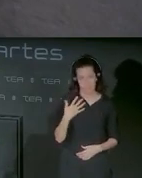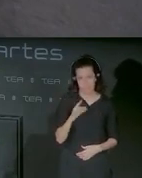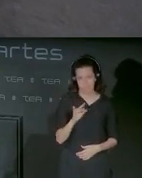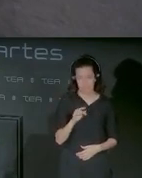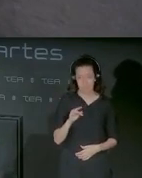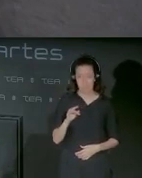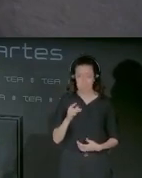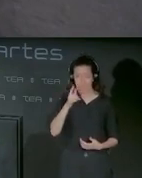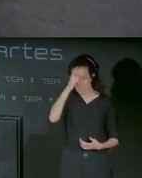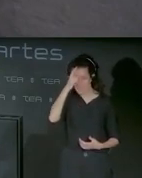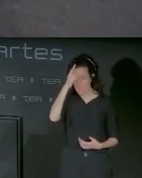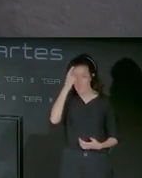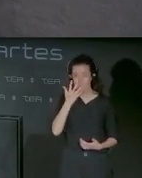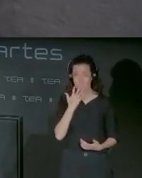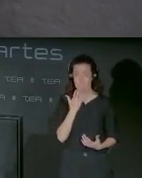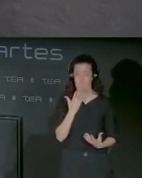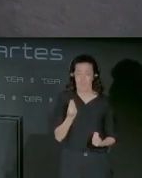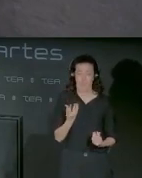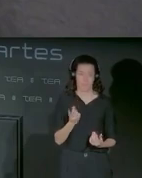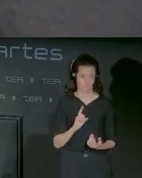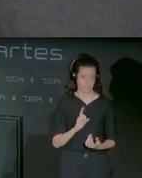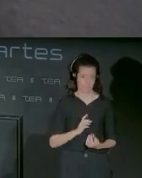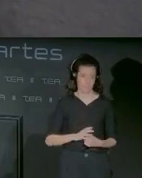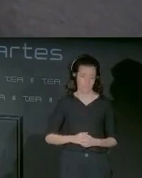they're not always successful.